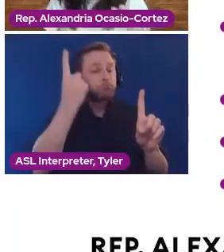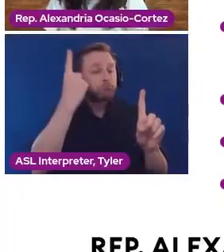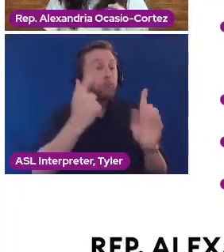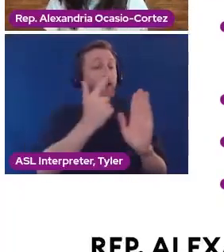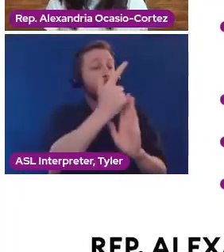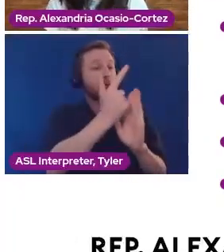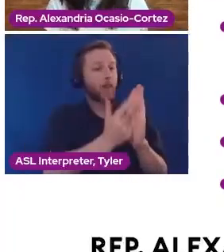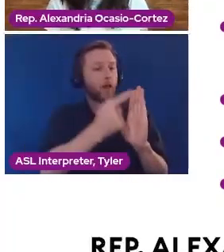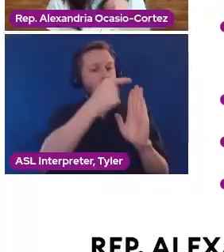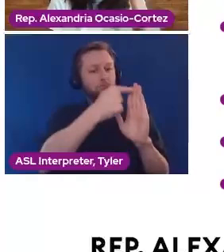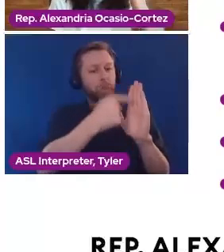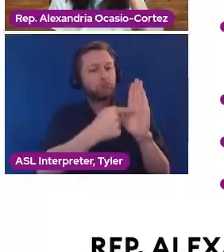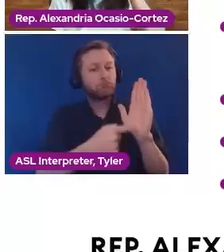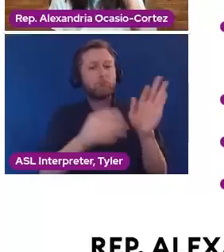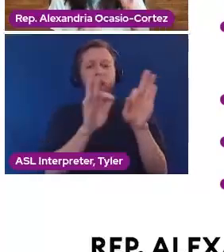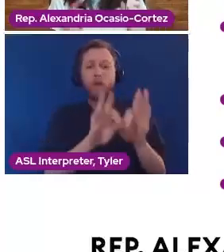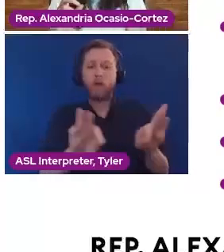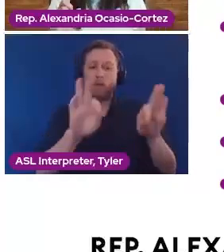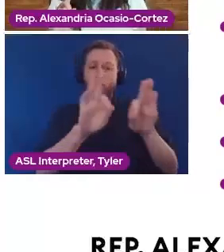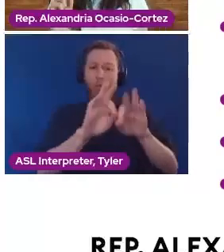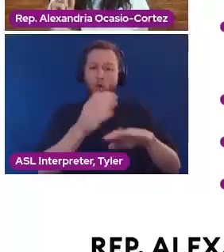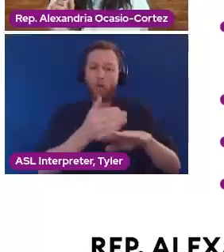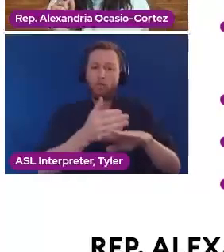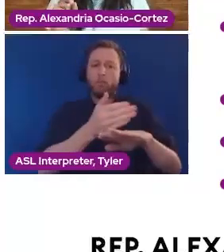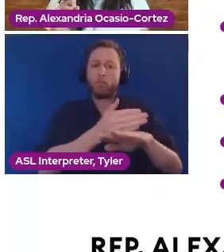legislation. So here's what it does.